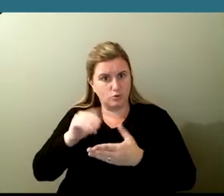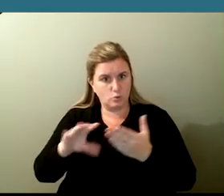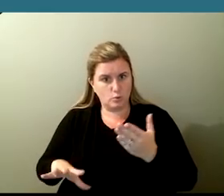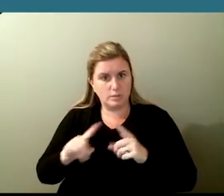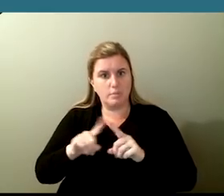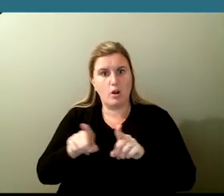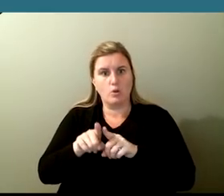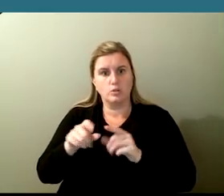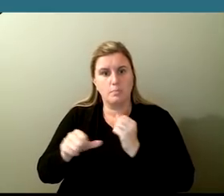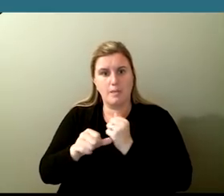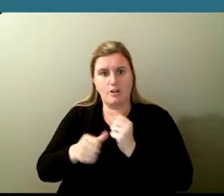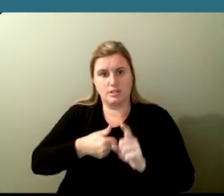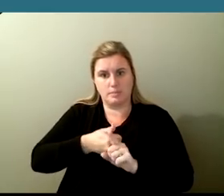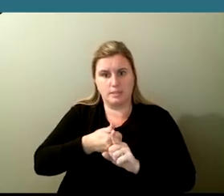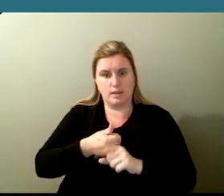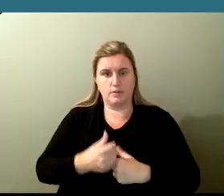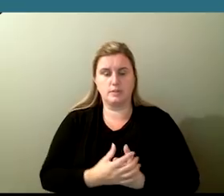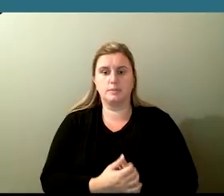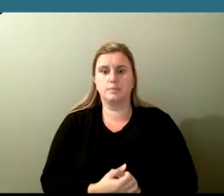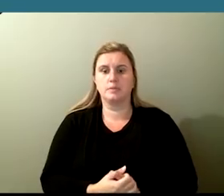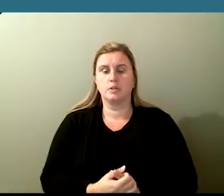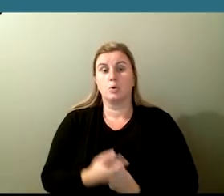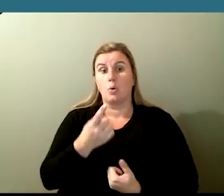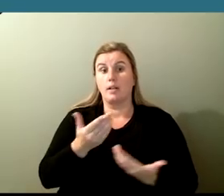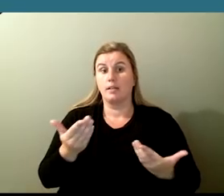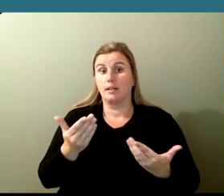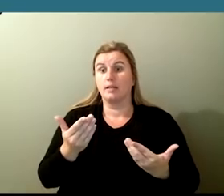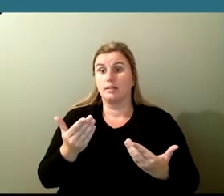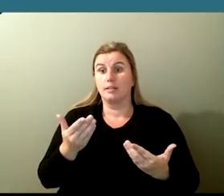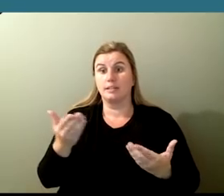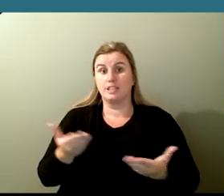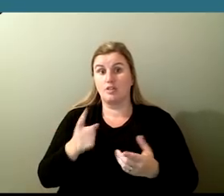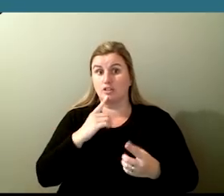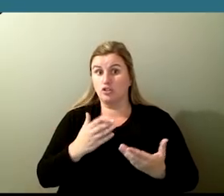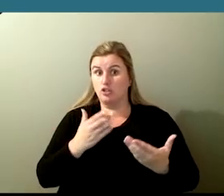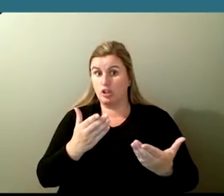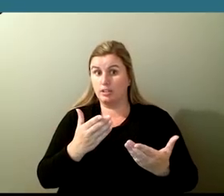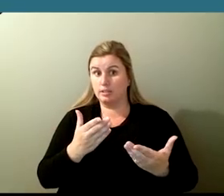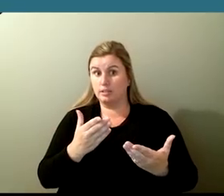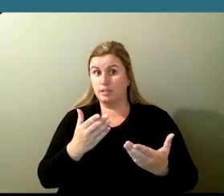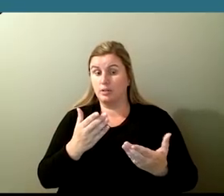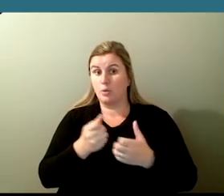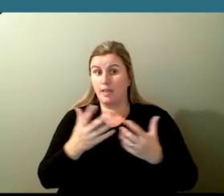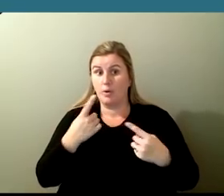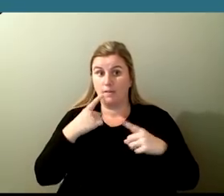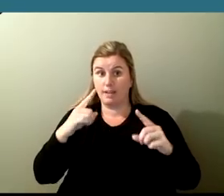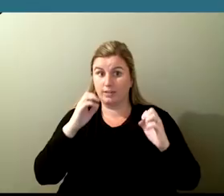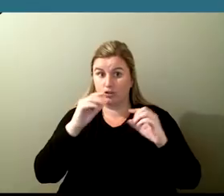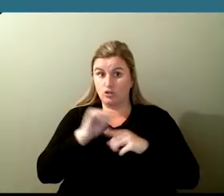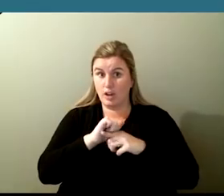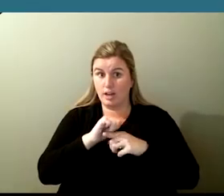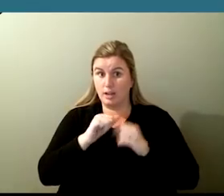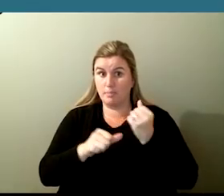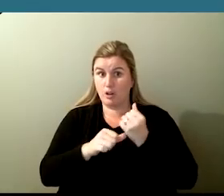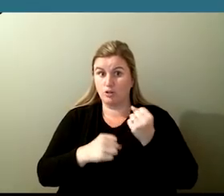but also in peer educators themselves. One thing that is clear that has been suggested is that without effective training, peer educator support